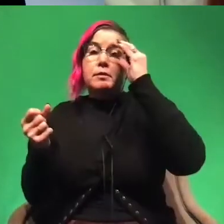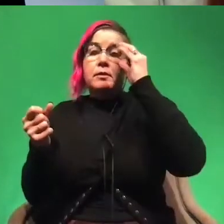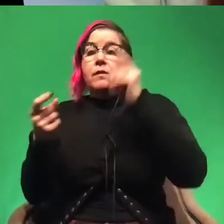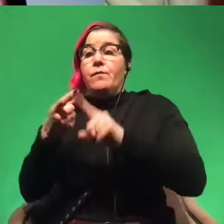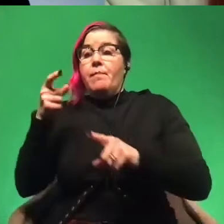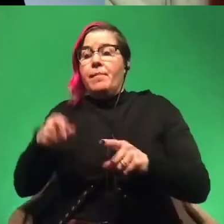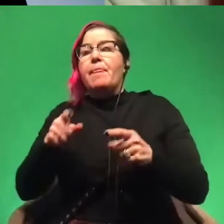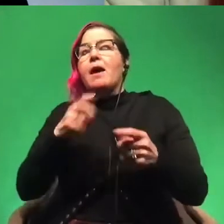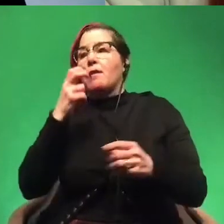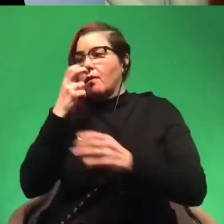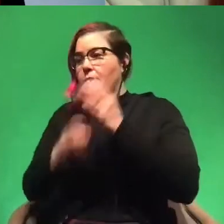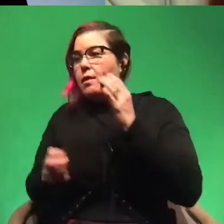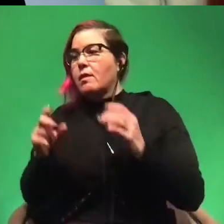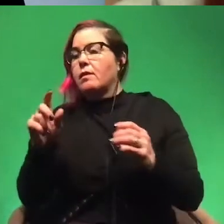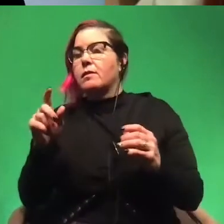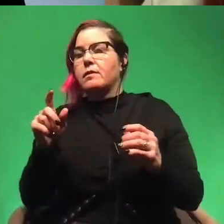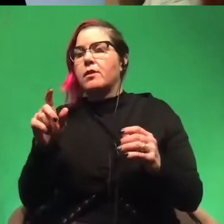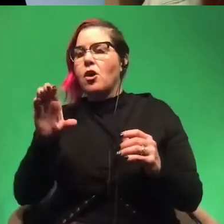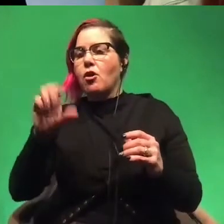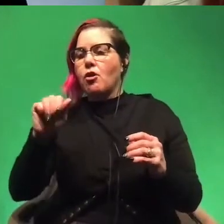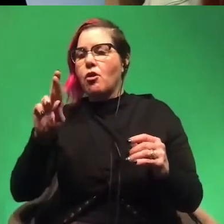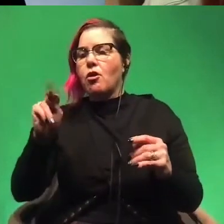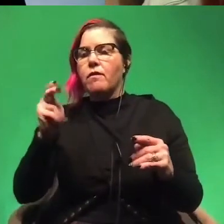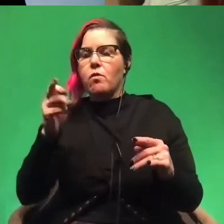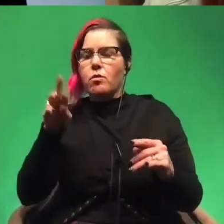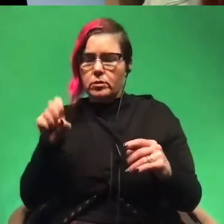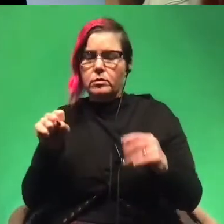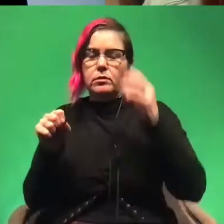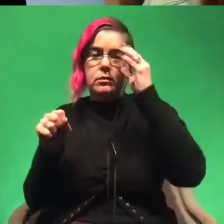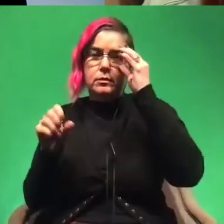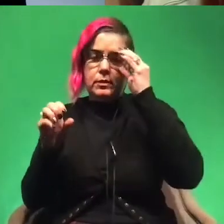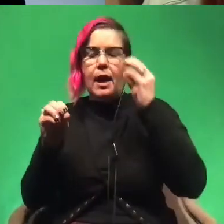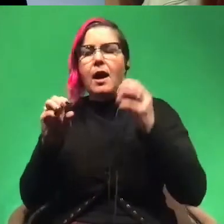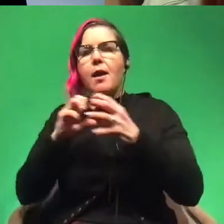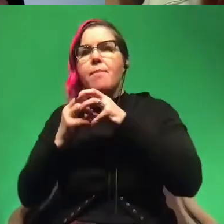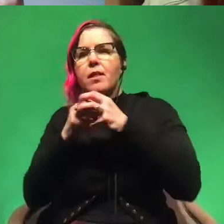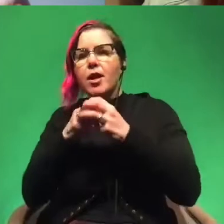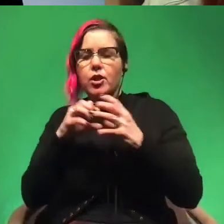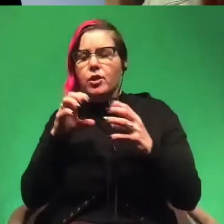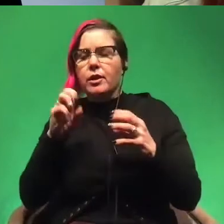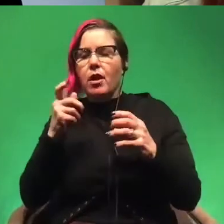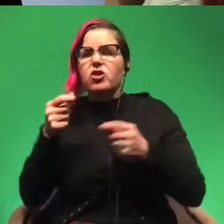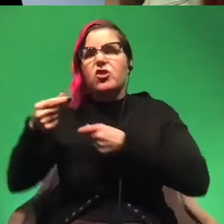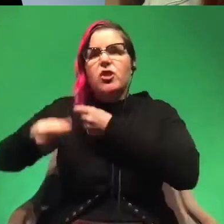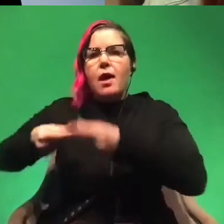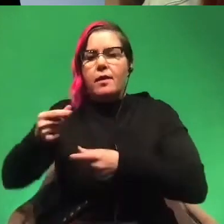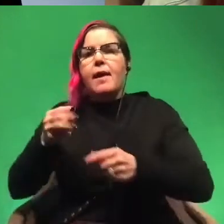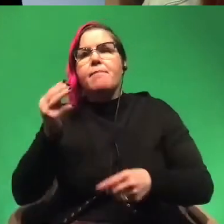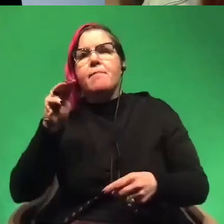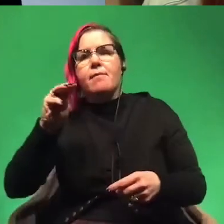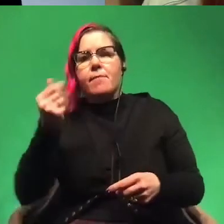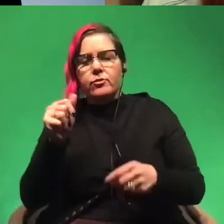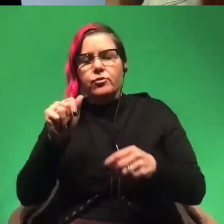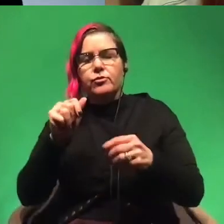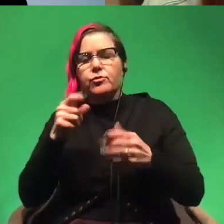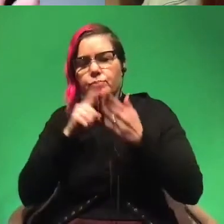I became interested in terrestrial carnivores, and I also became interested in molecular ecology or genetics. And so that is how I did my master's research, which was